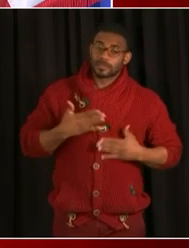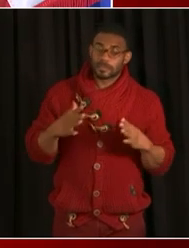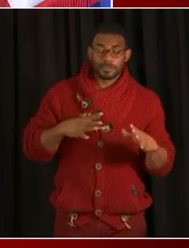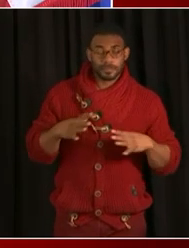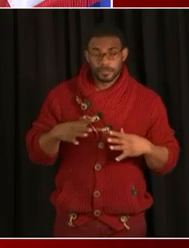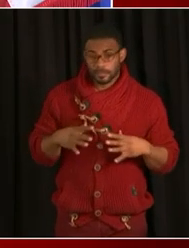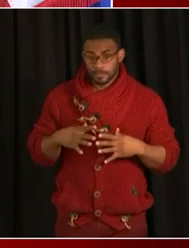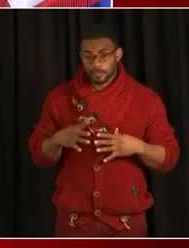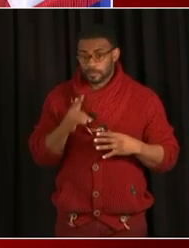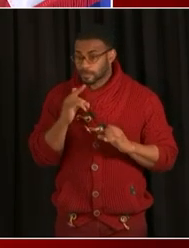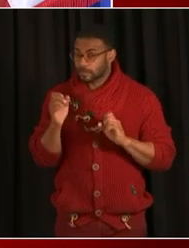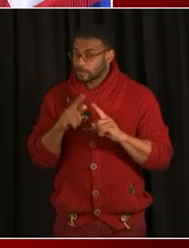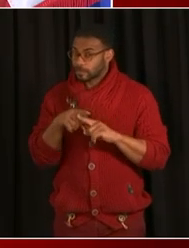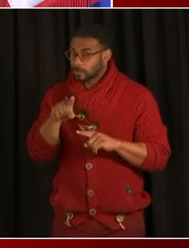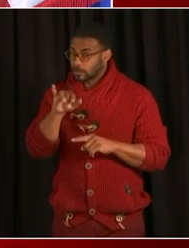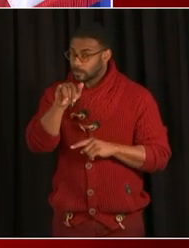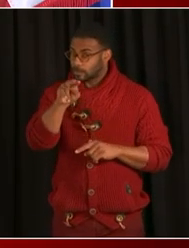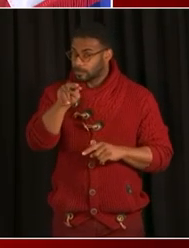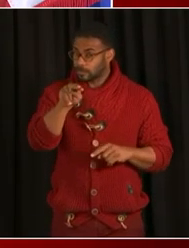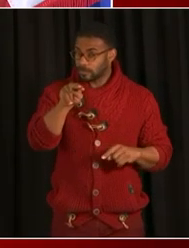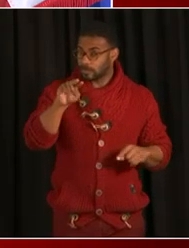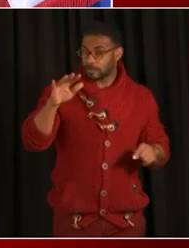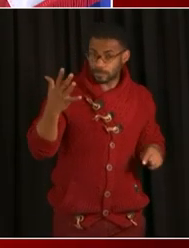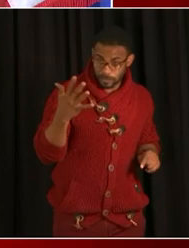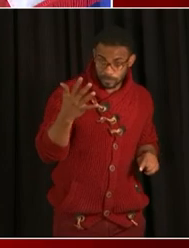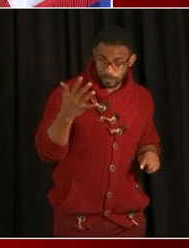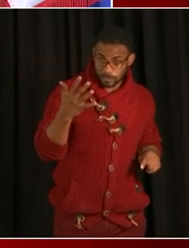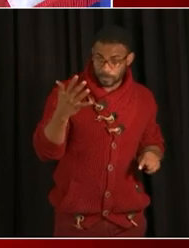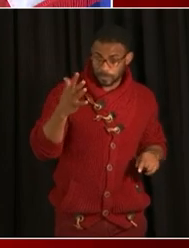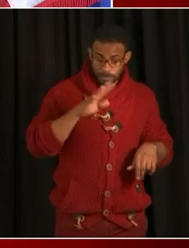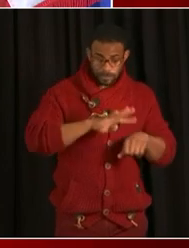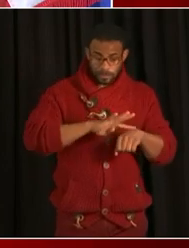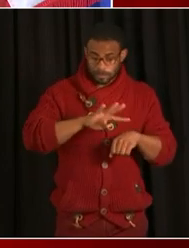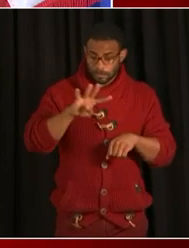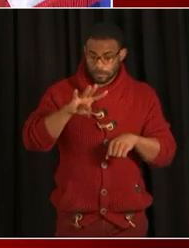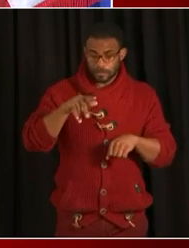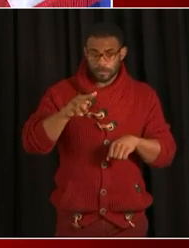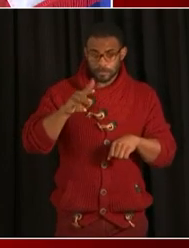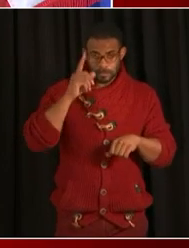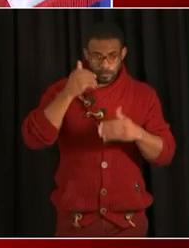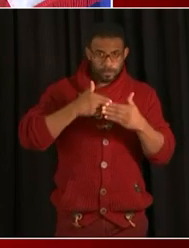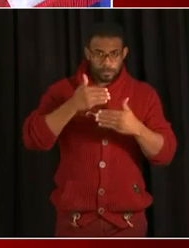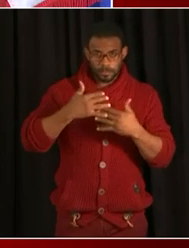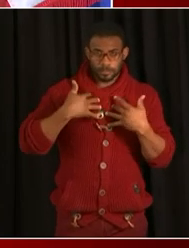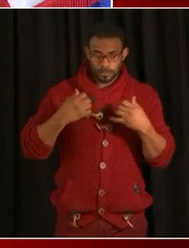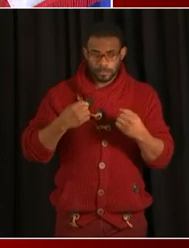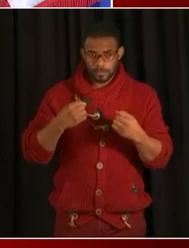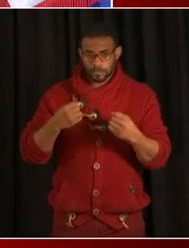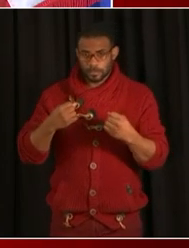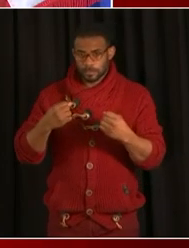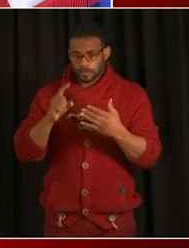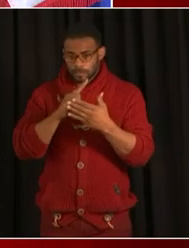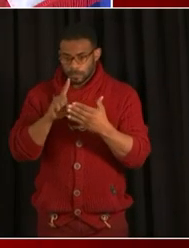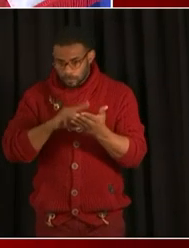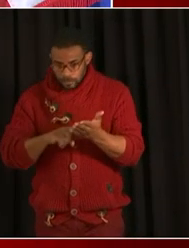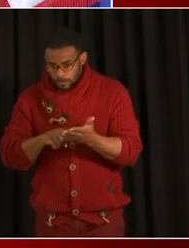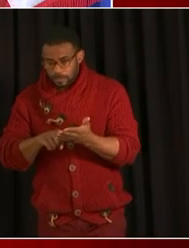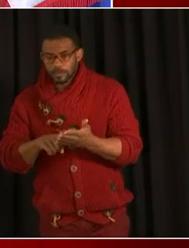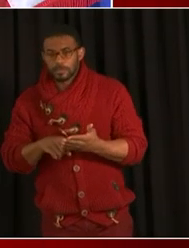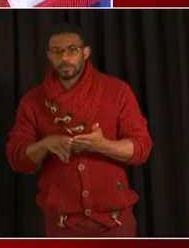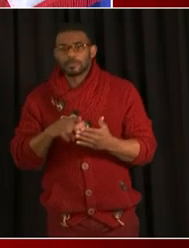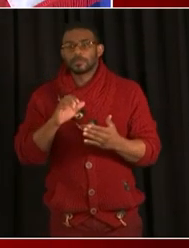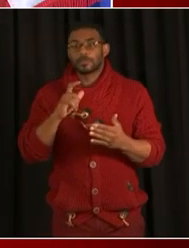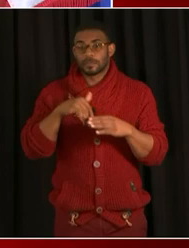a happy holidays. We'll be back with you on January 5th at 4 p.m. For our next recovery weekly